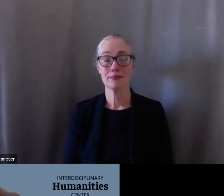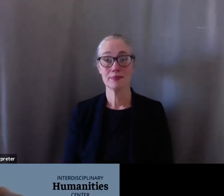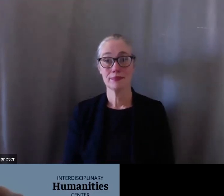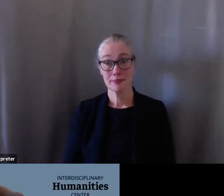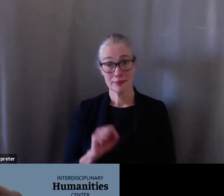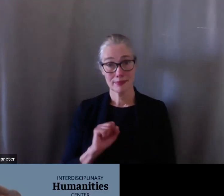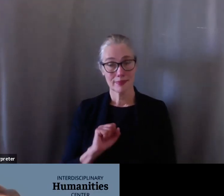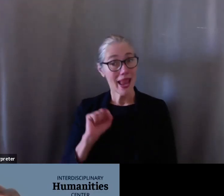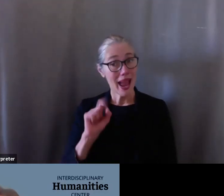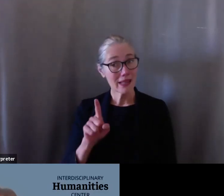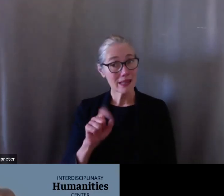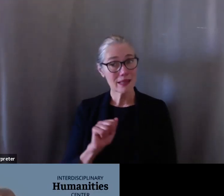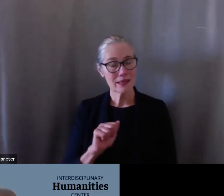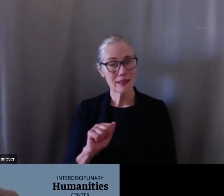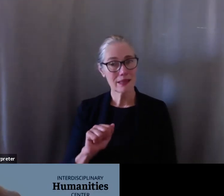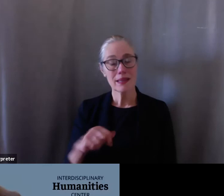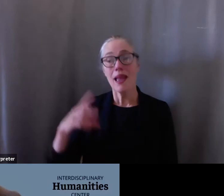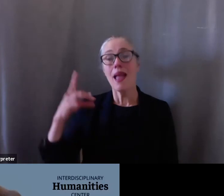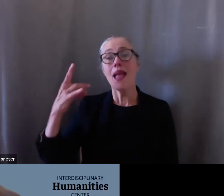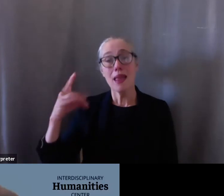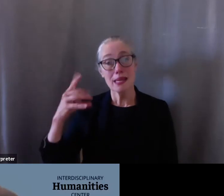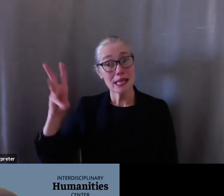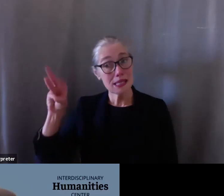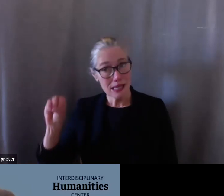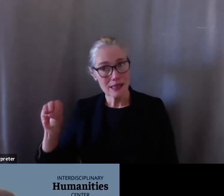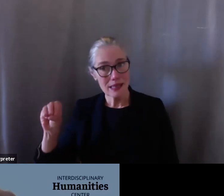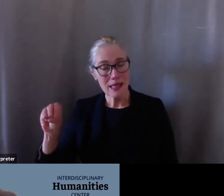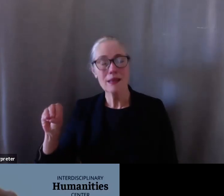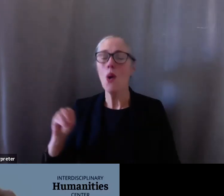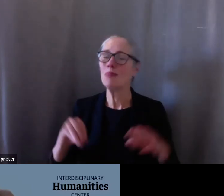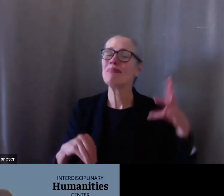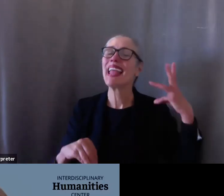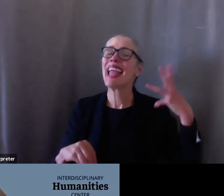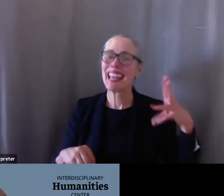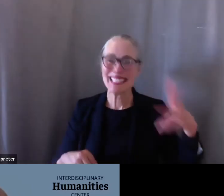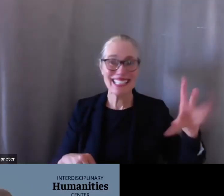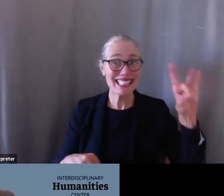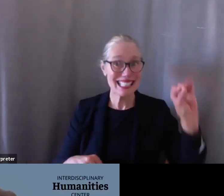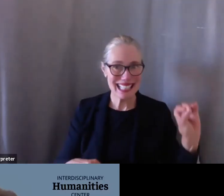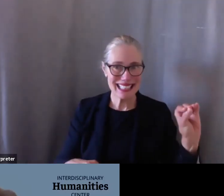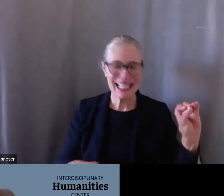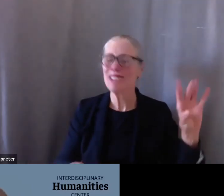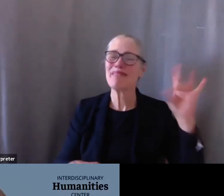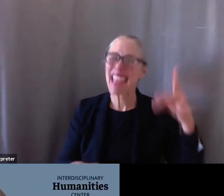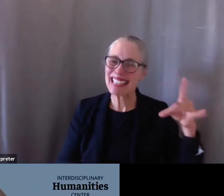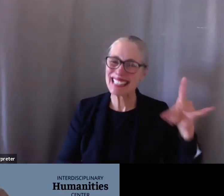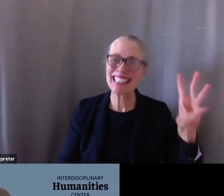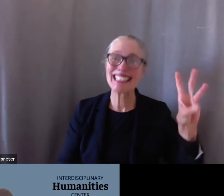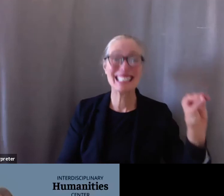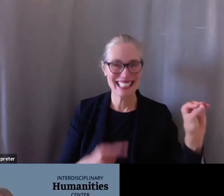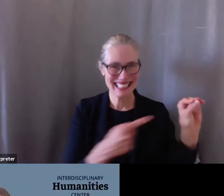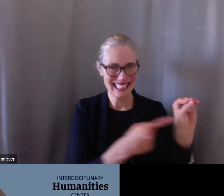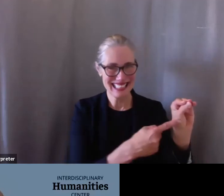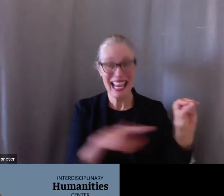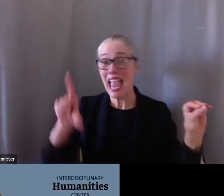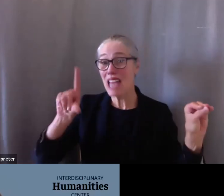weaknesses as an historian. So I'm trained primarily as an economic history. And so, of course, being